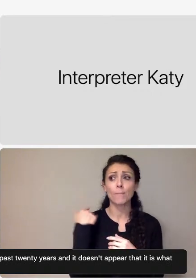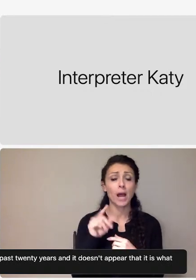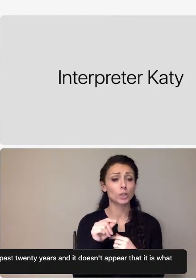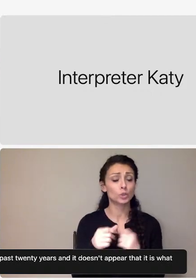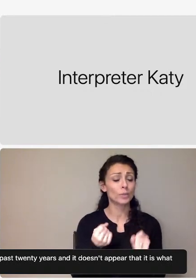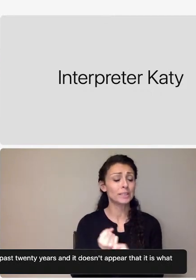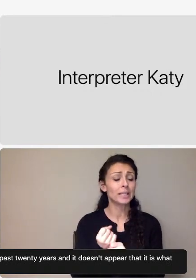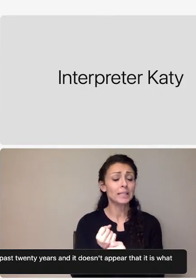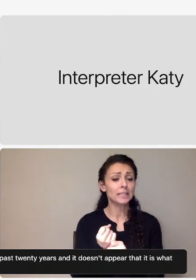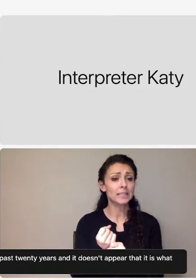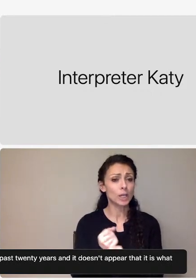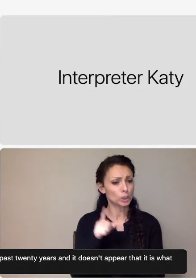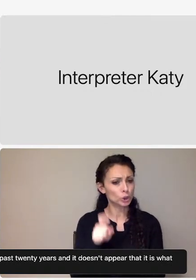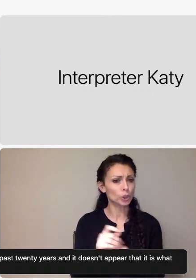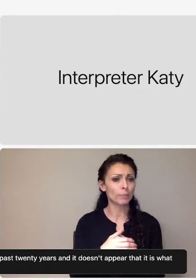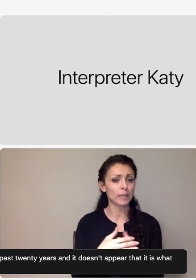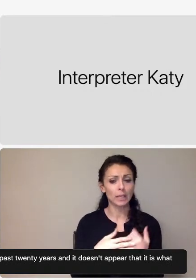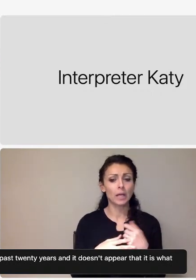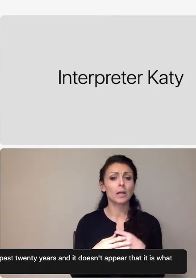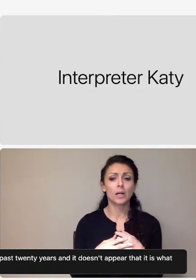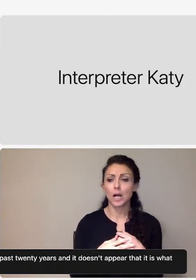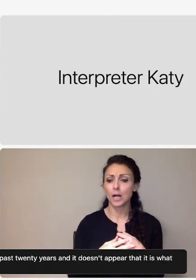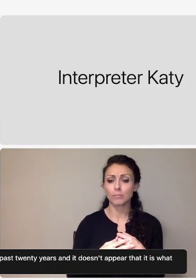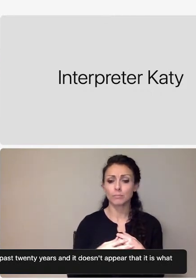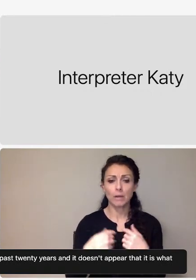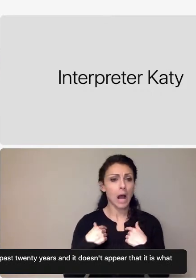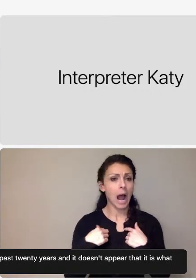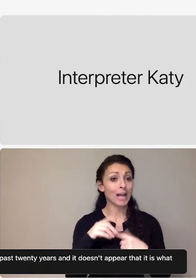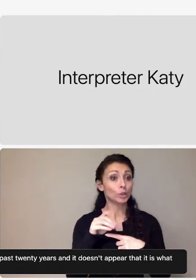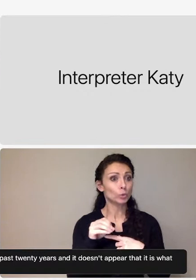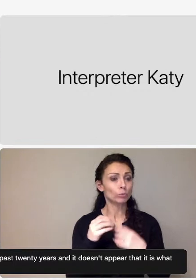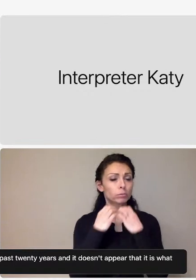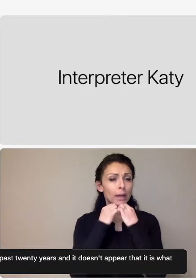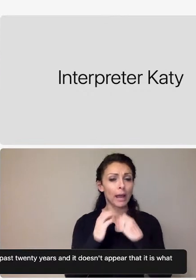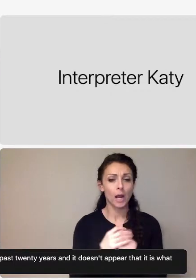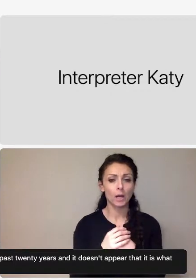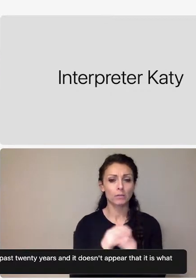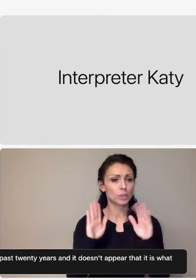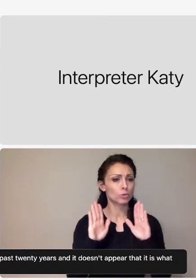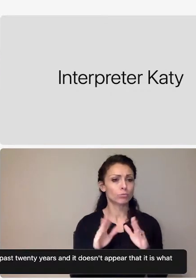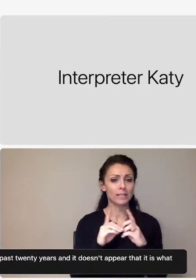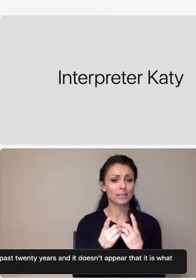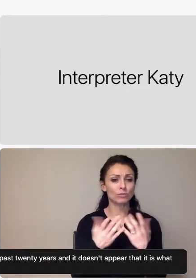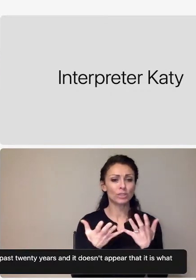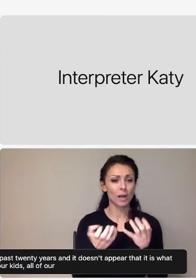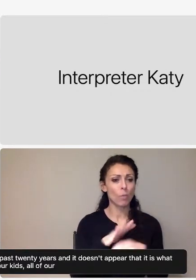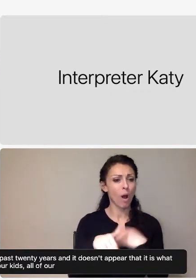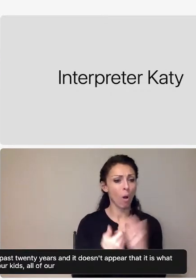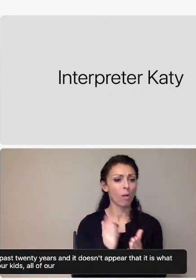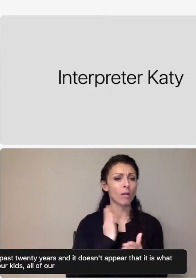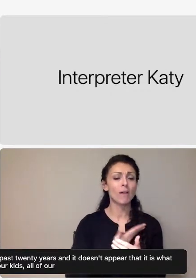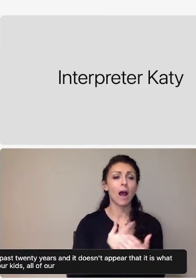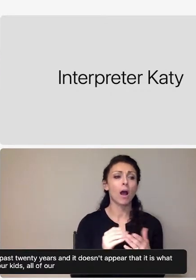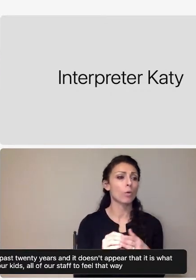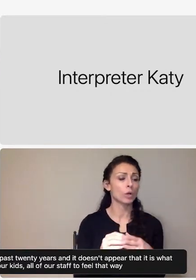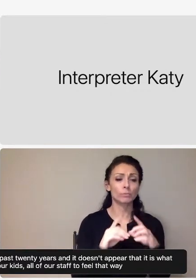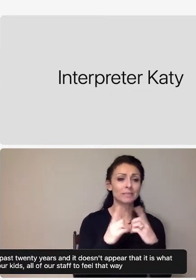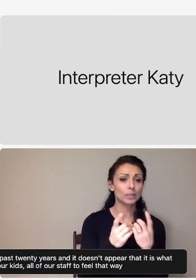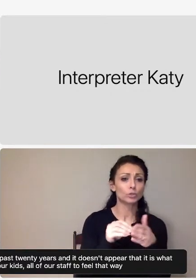care and i think this is a great district to be in and i want all of our kids all of our staff to feel that way